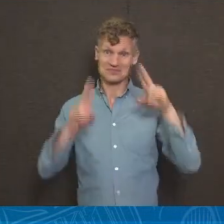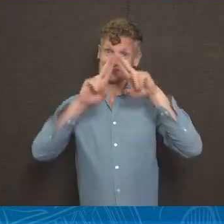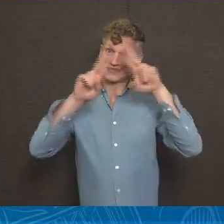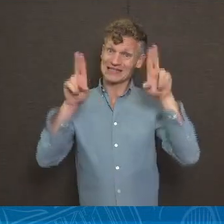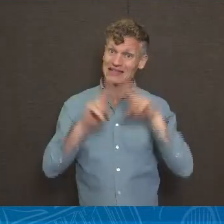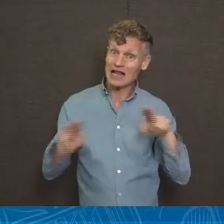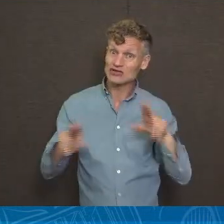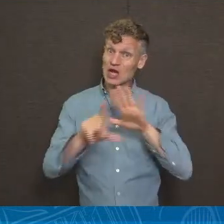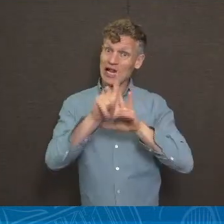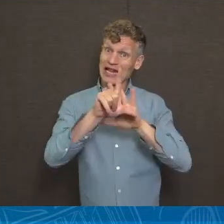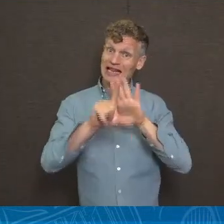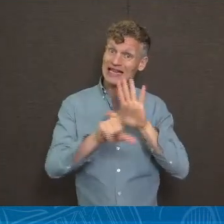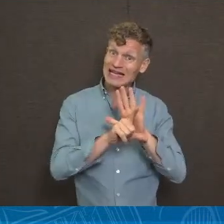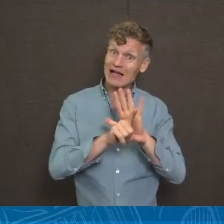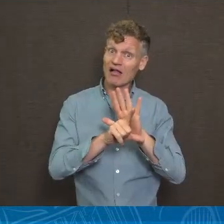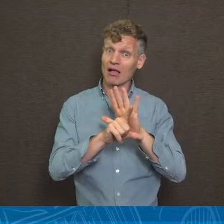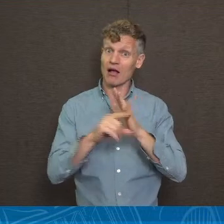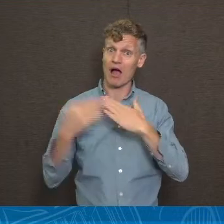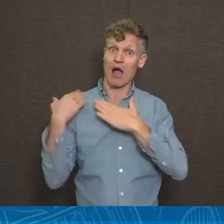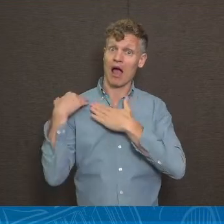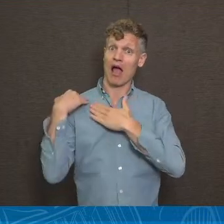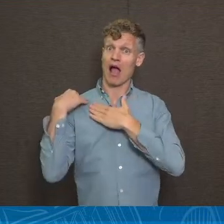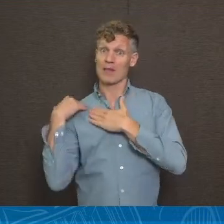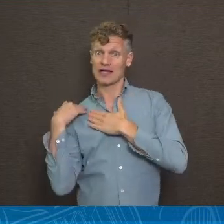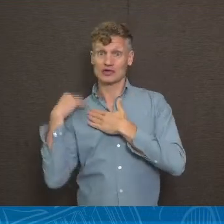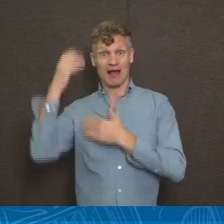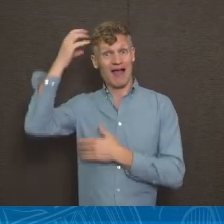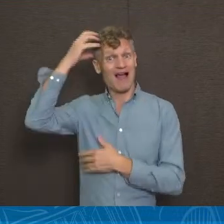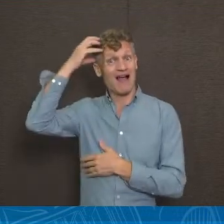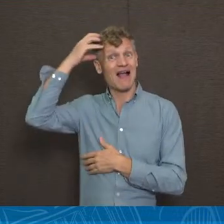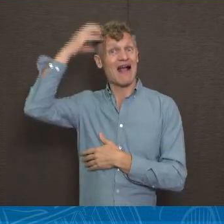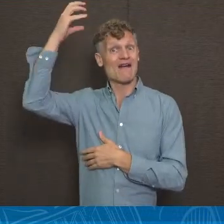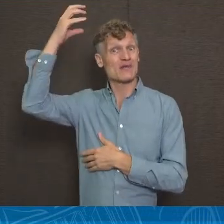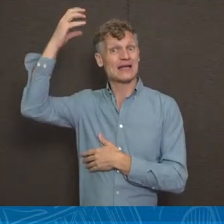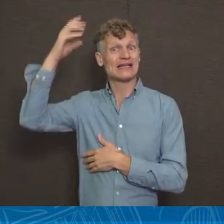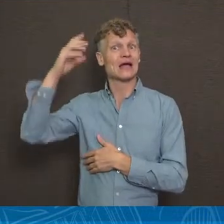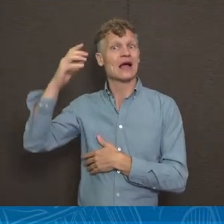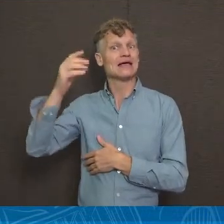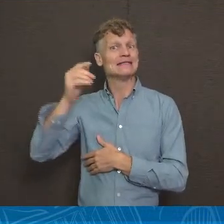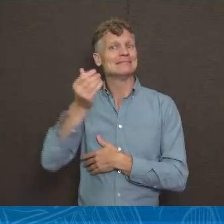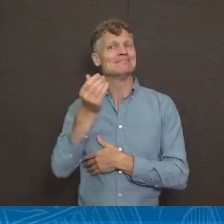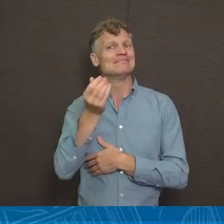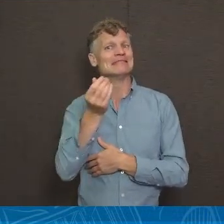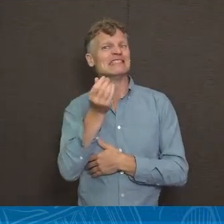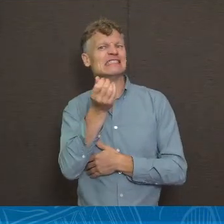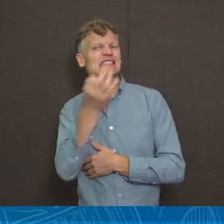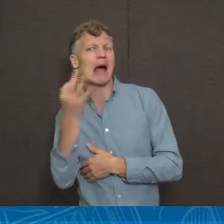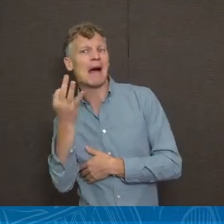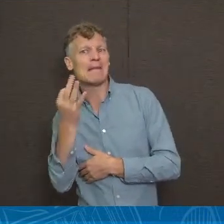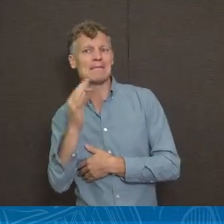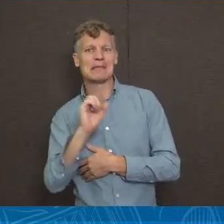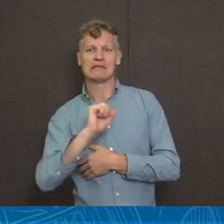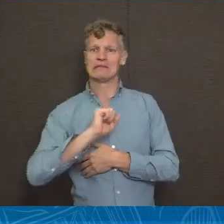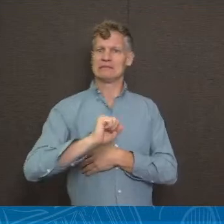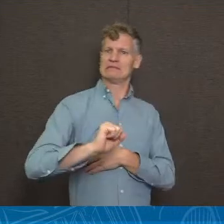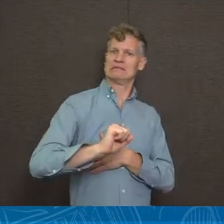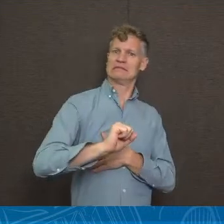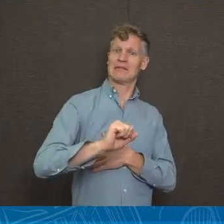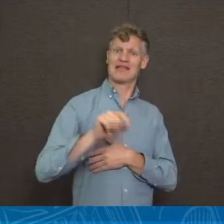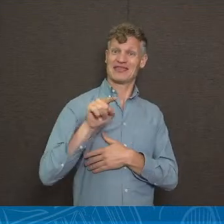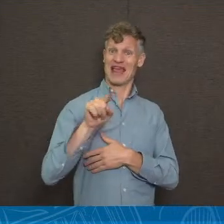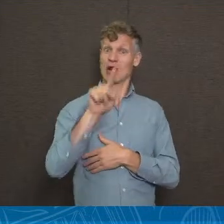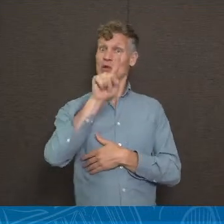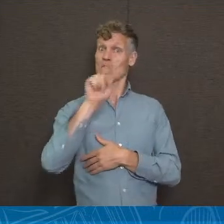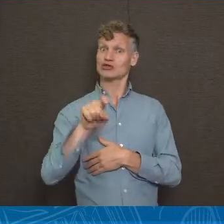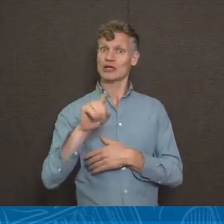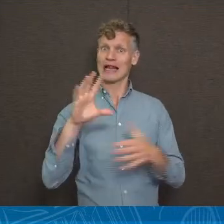much more difficult to agree, for a state to agree, because then you bring the question a bit closer to the issue of state responsibility,